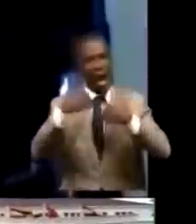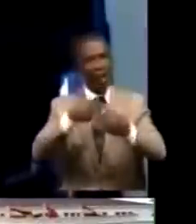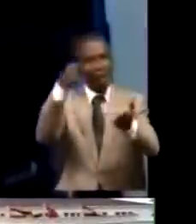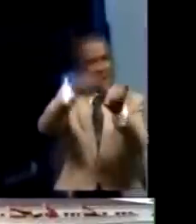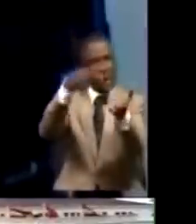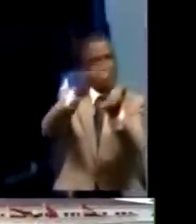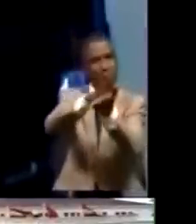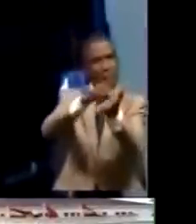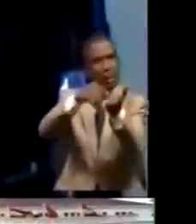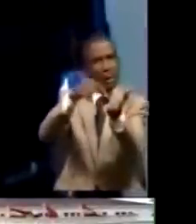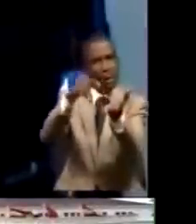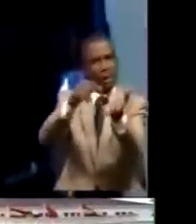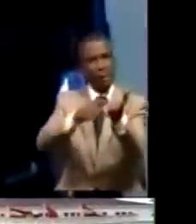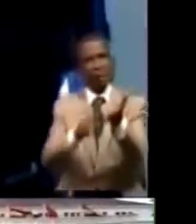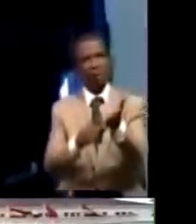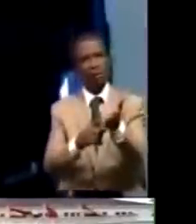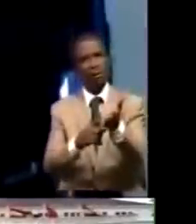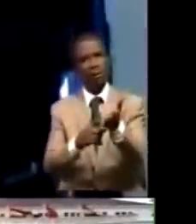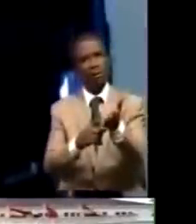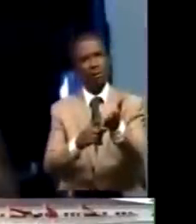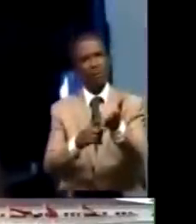I indicated in my statement